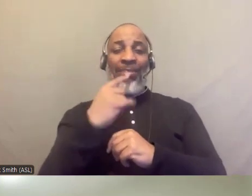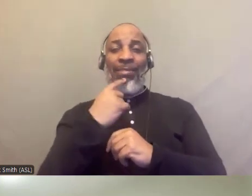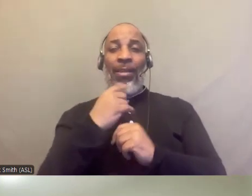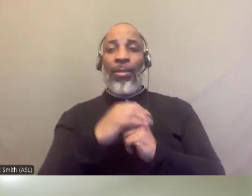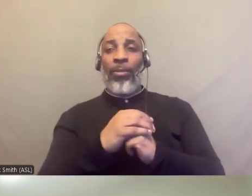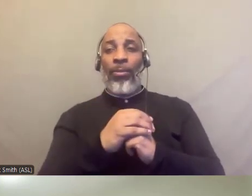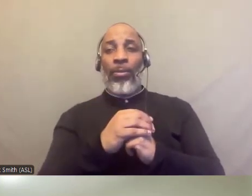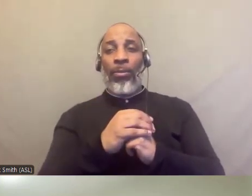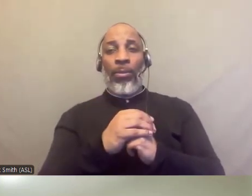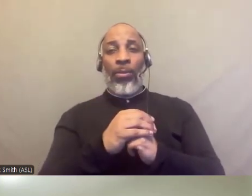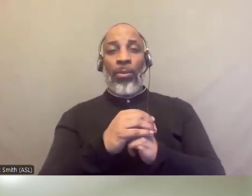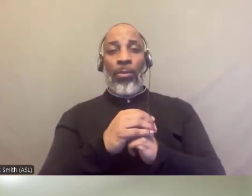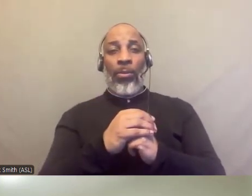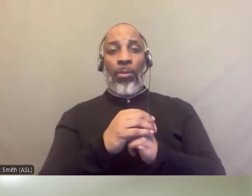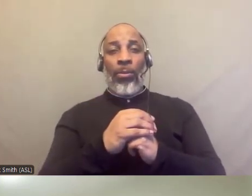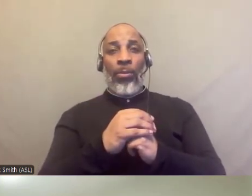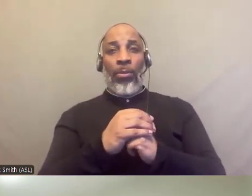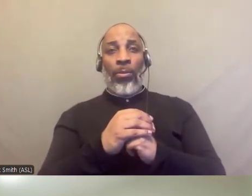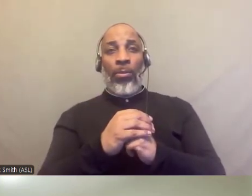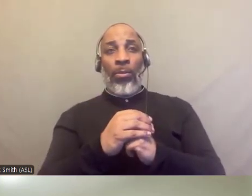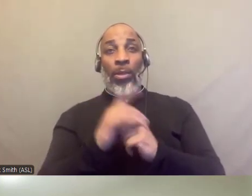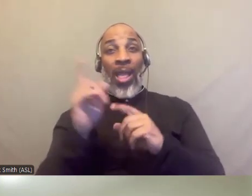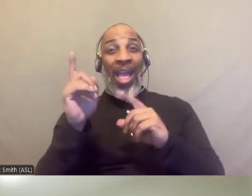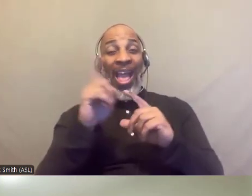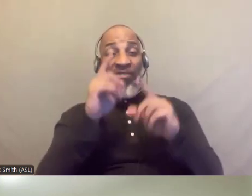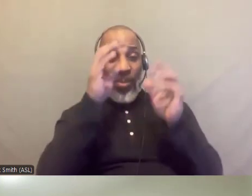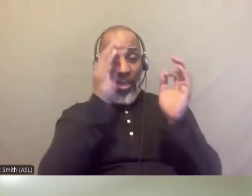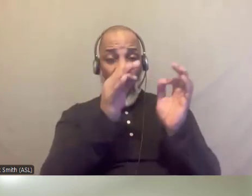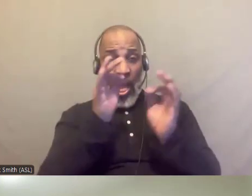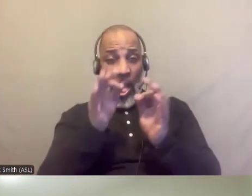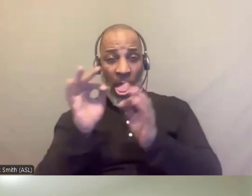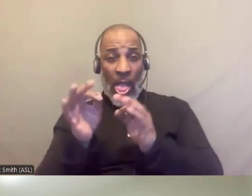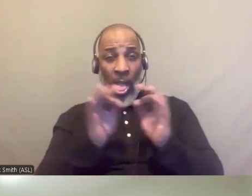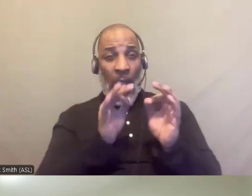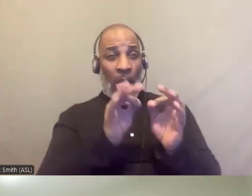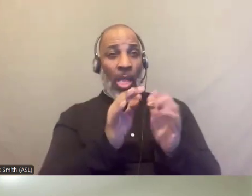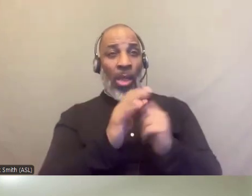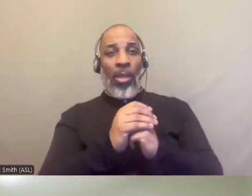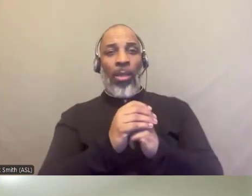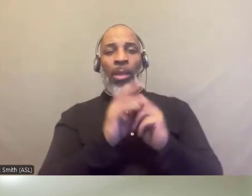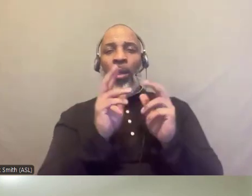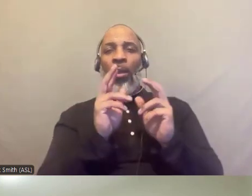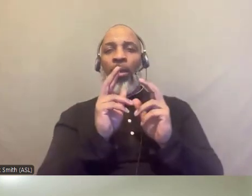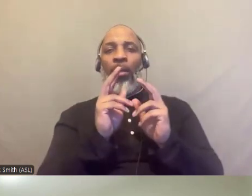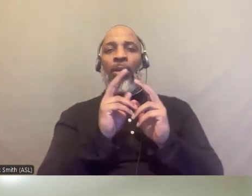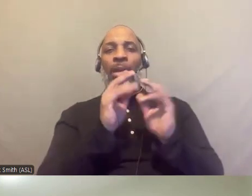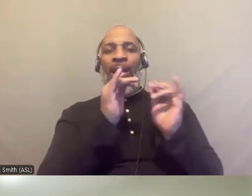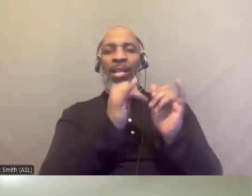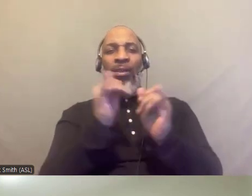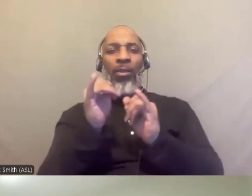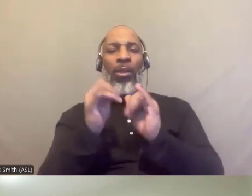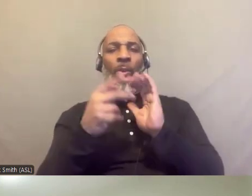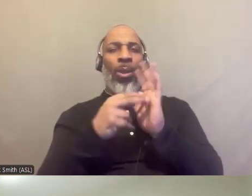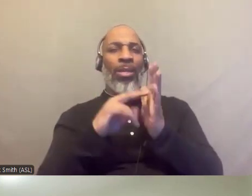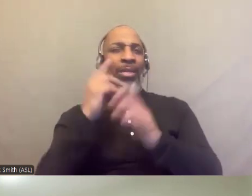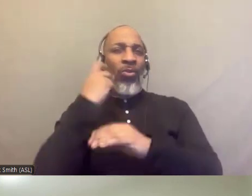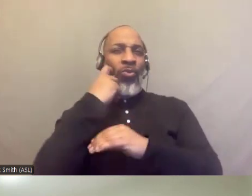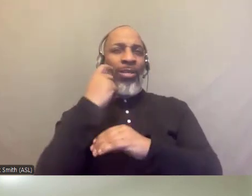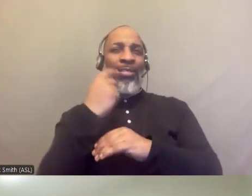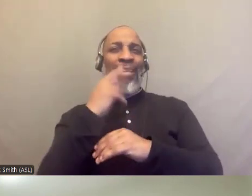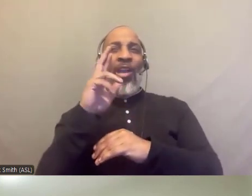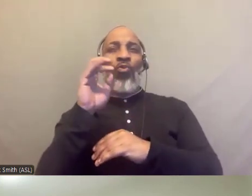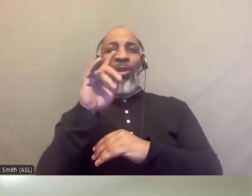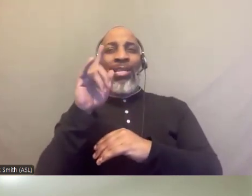What I said earlier was that all reasonable accommodations have to be decided on a case-by-case basis, very individualized analysis. And what Riz said a little bit later